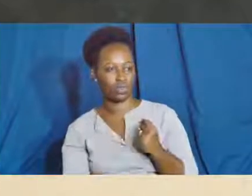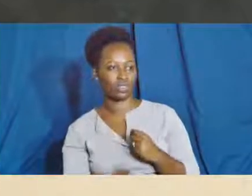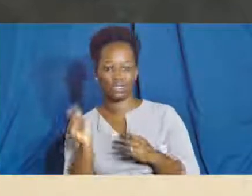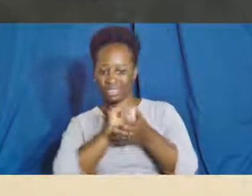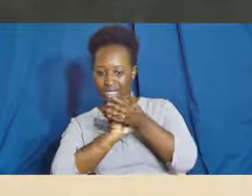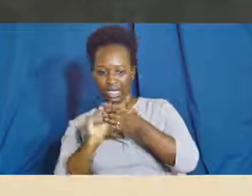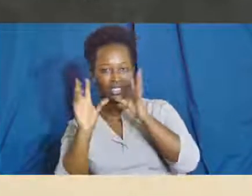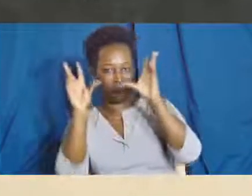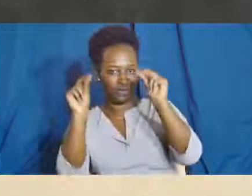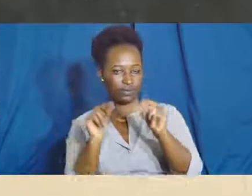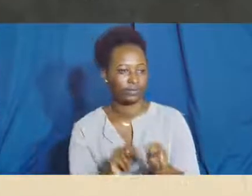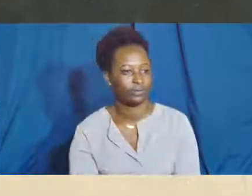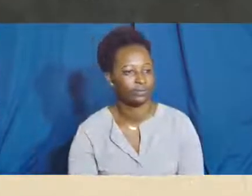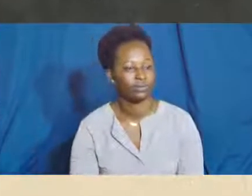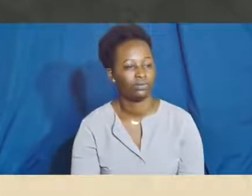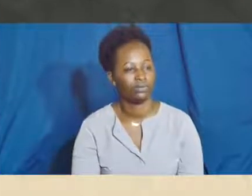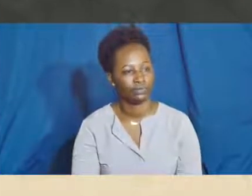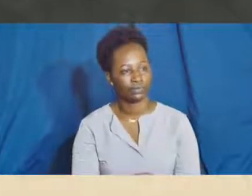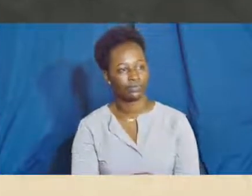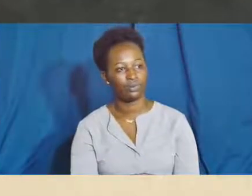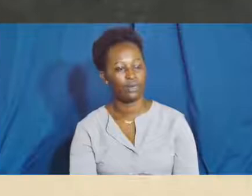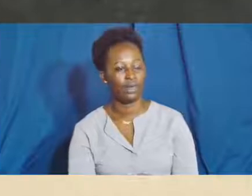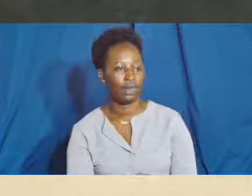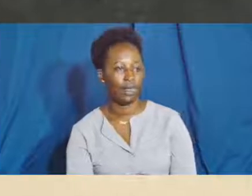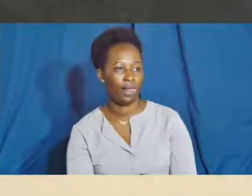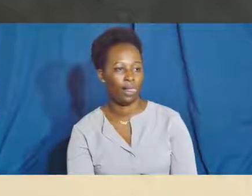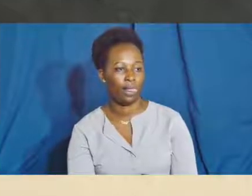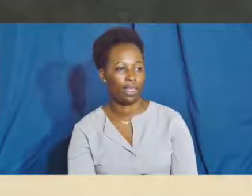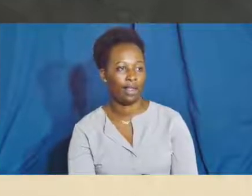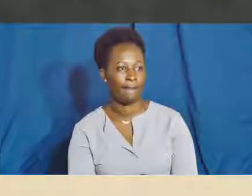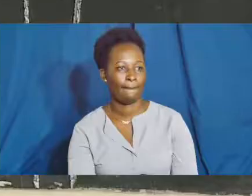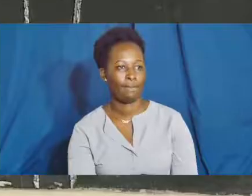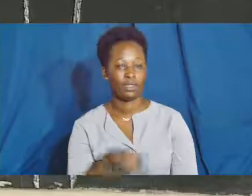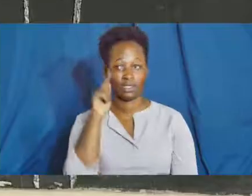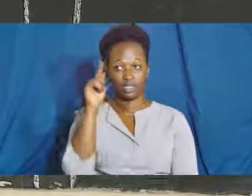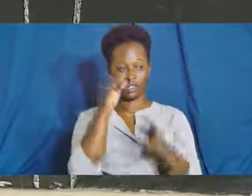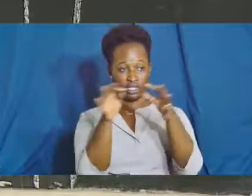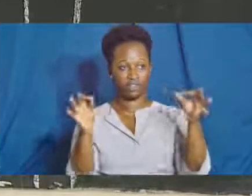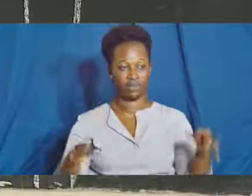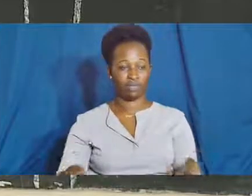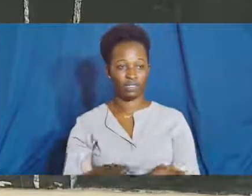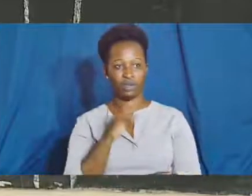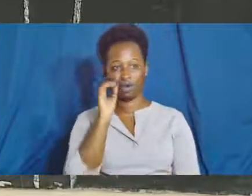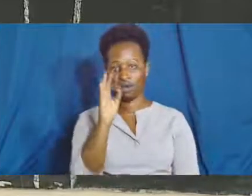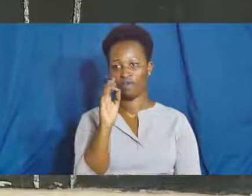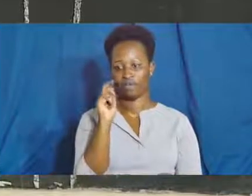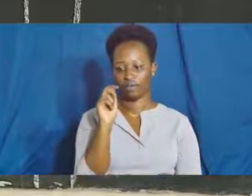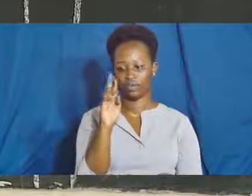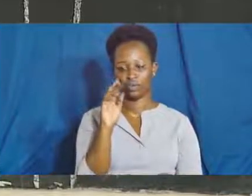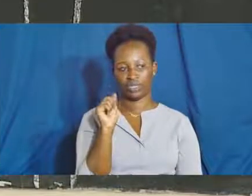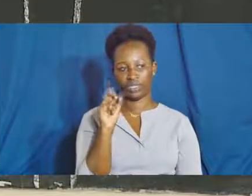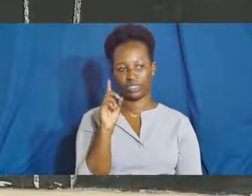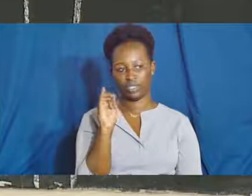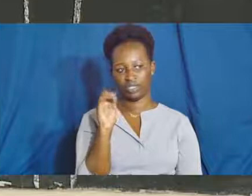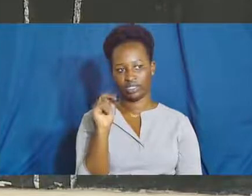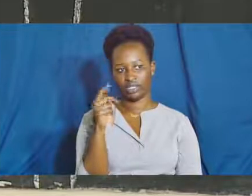negative sign. So this is the vertical format of a trading account. So we